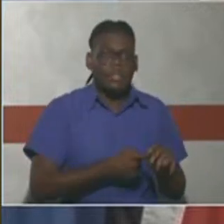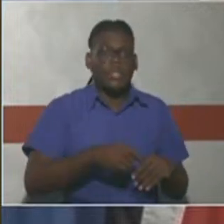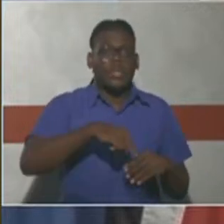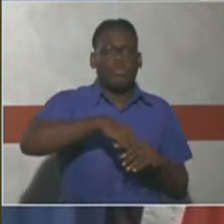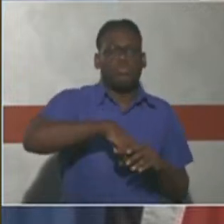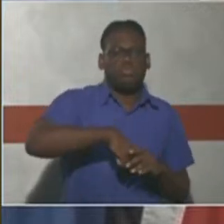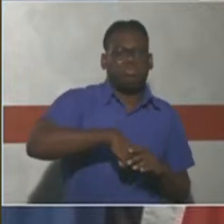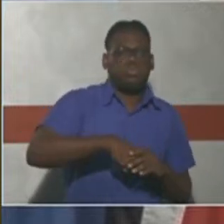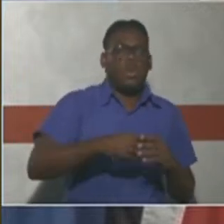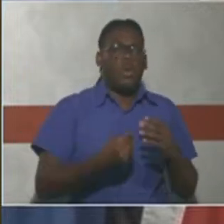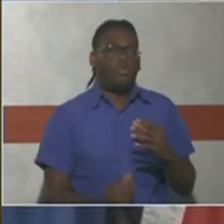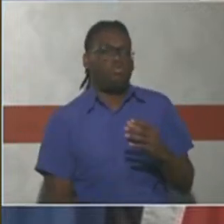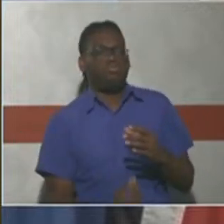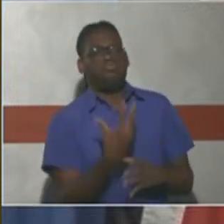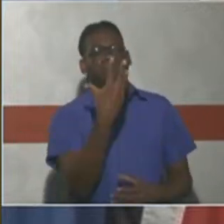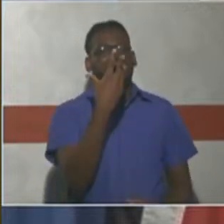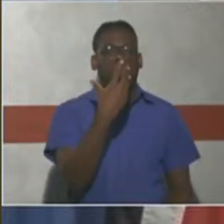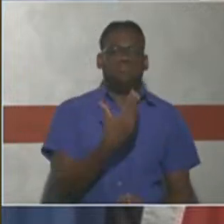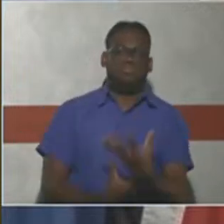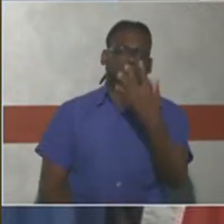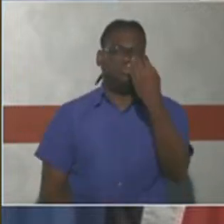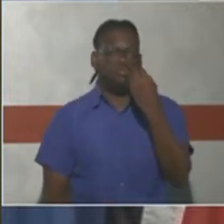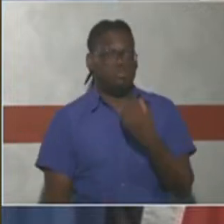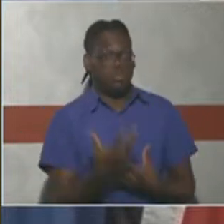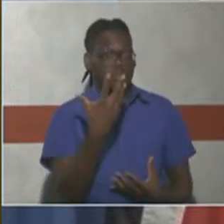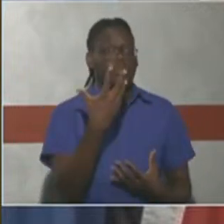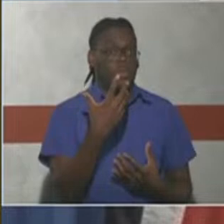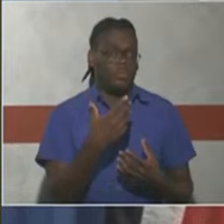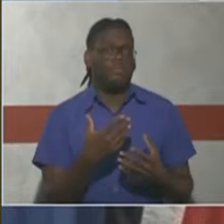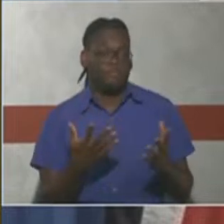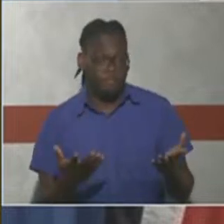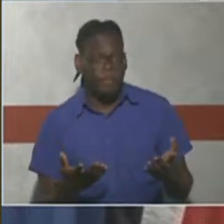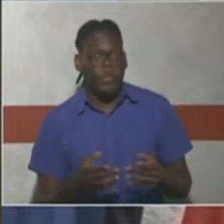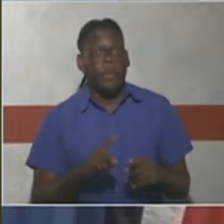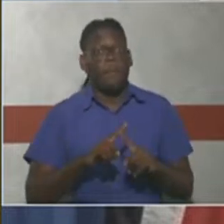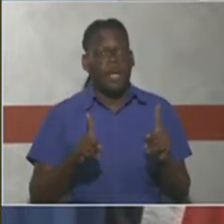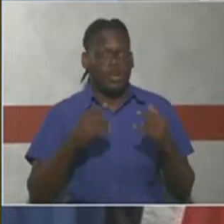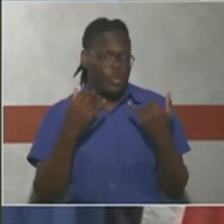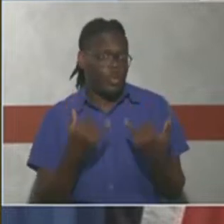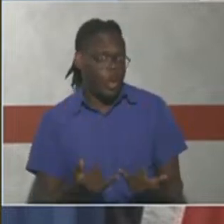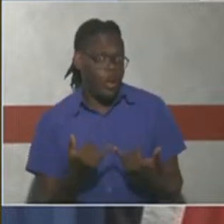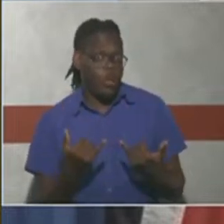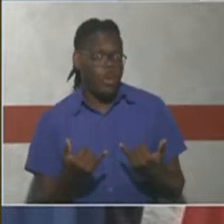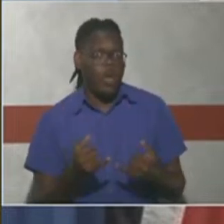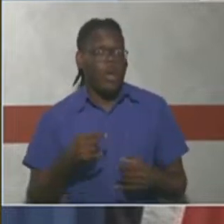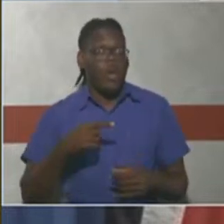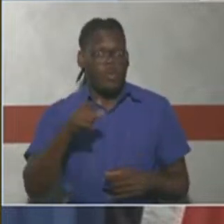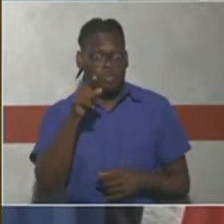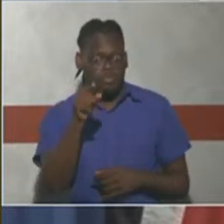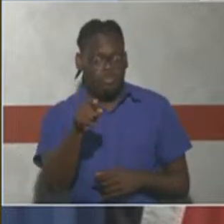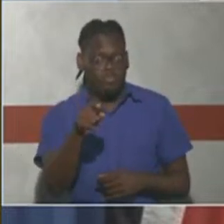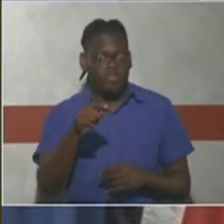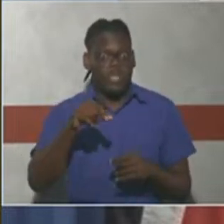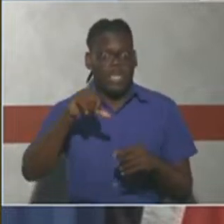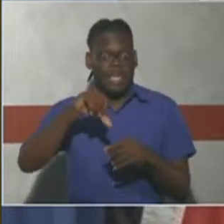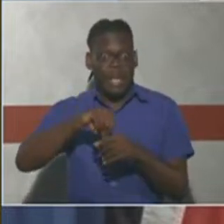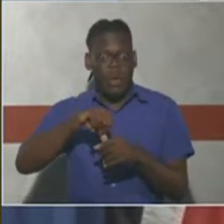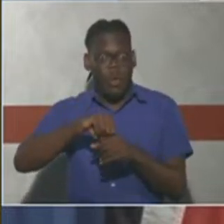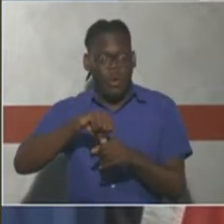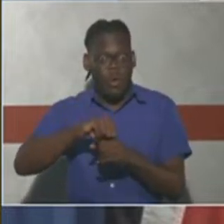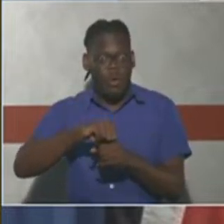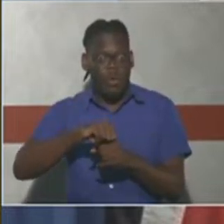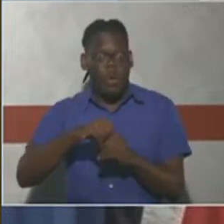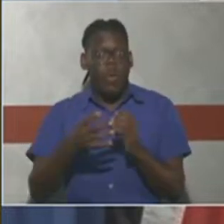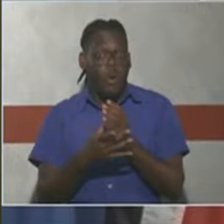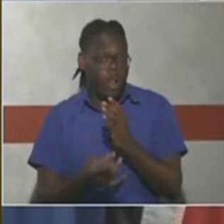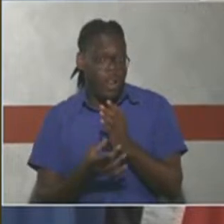gas and finding high-pressure gas. And then our oil production went down from a peak of 240,000 barrels a